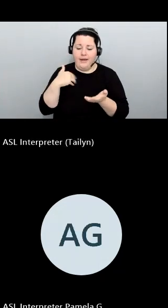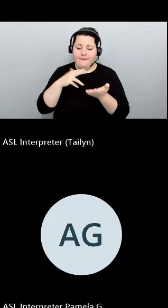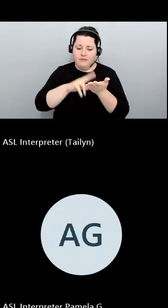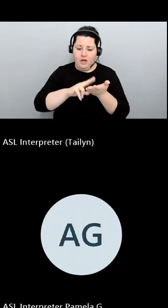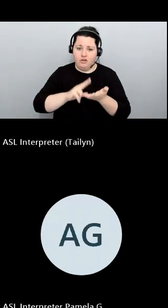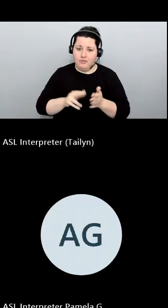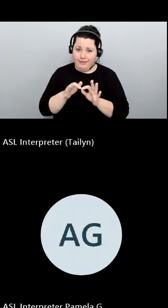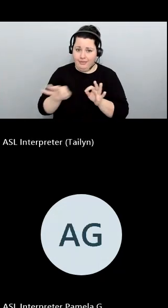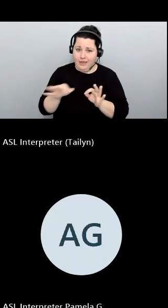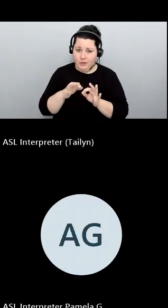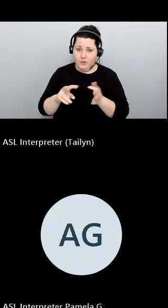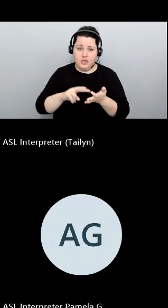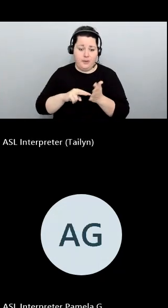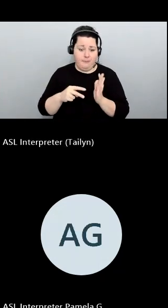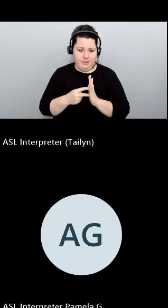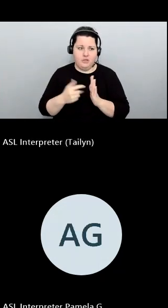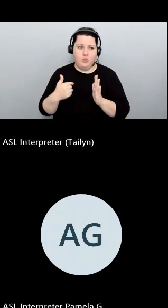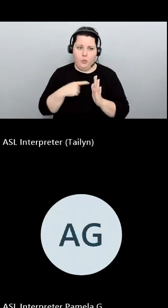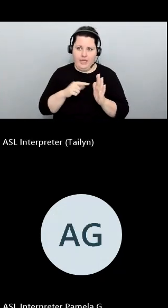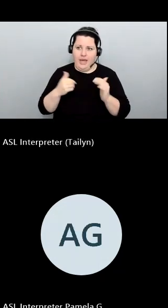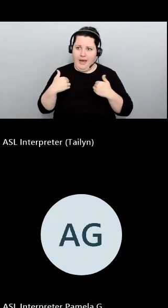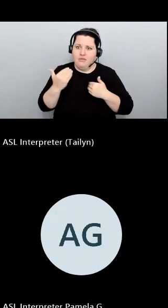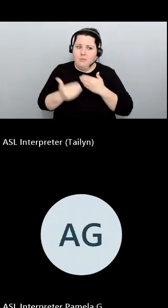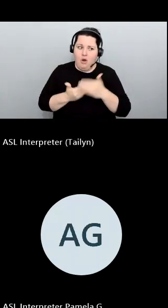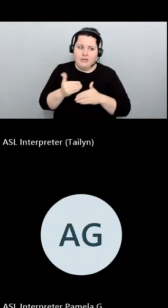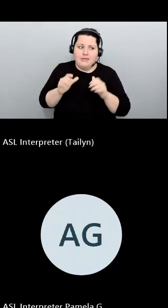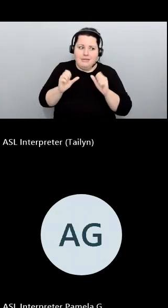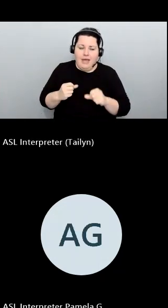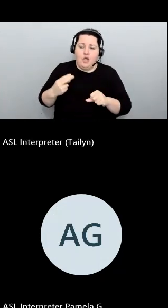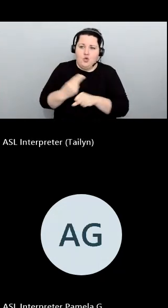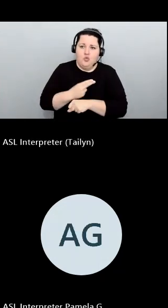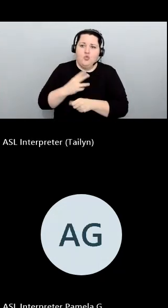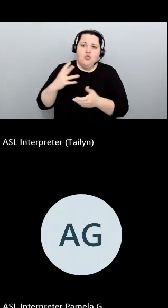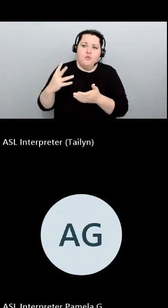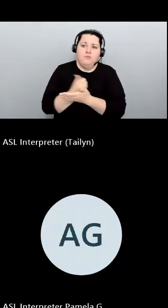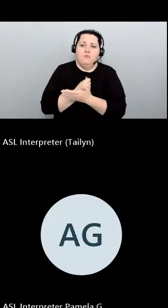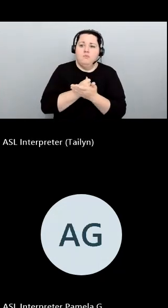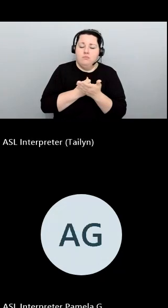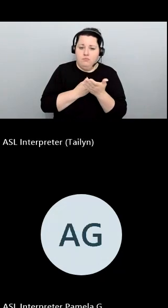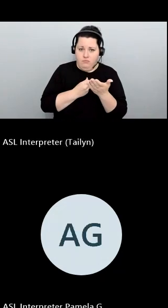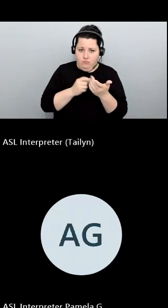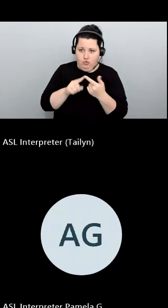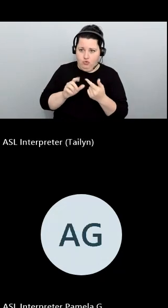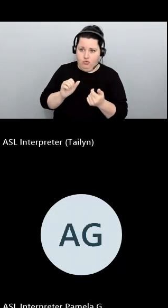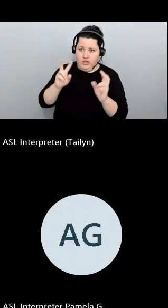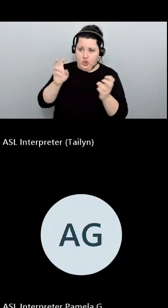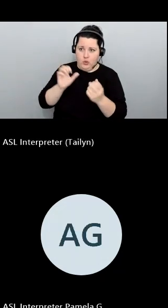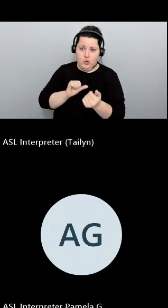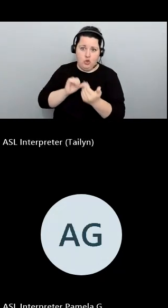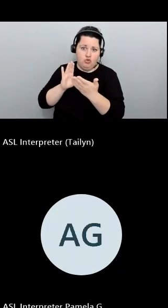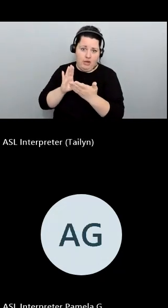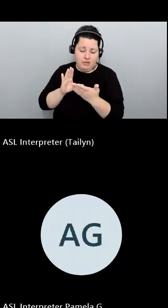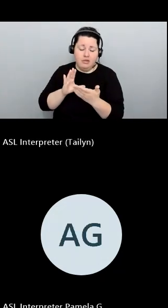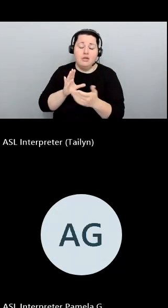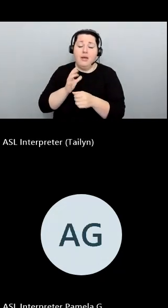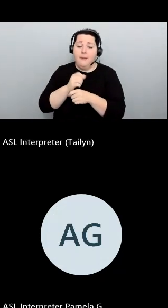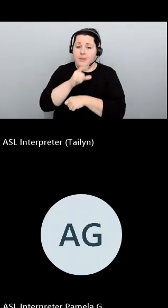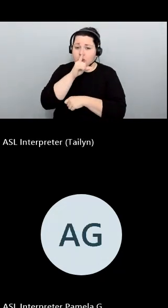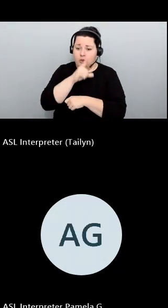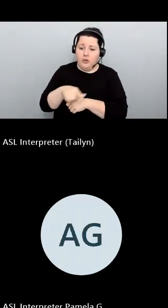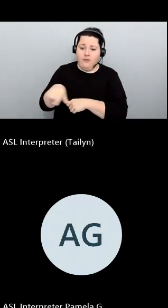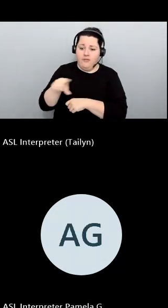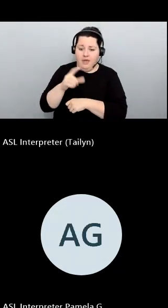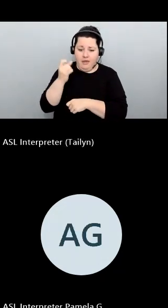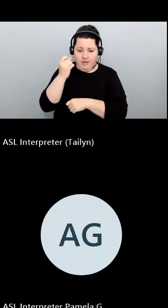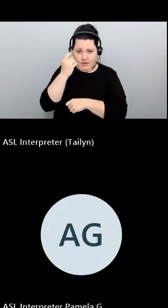that gives us that process, and we should use it to address issues and make sure that they are